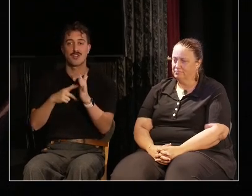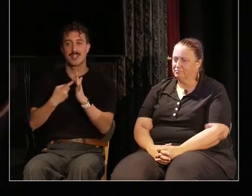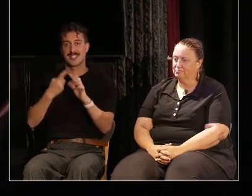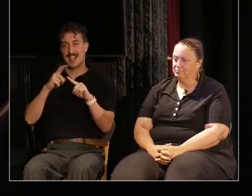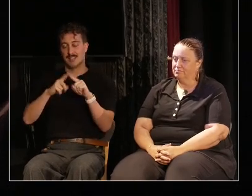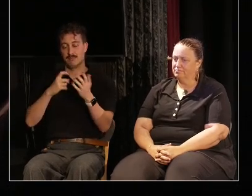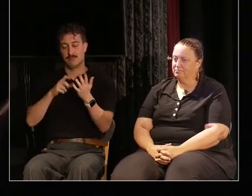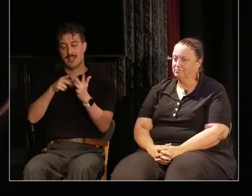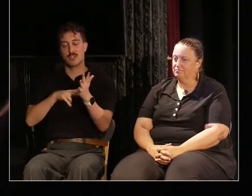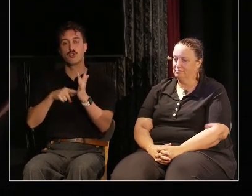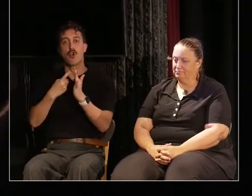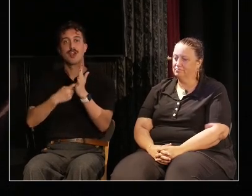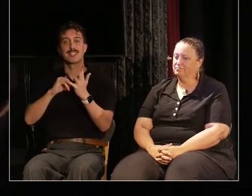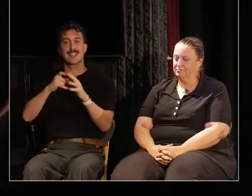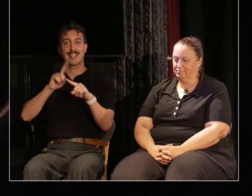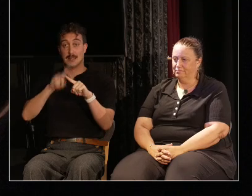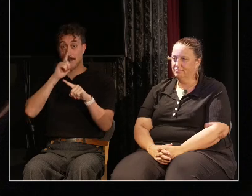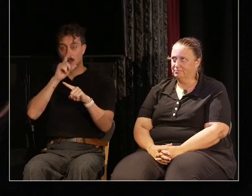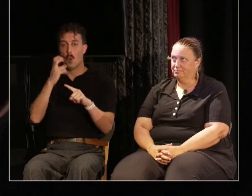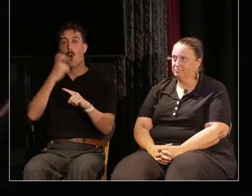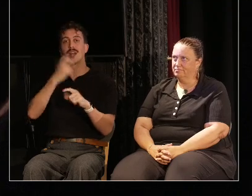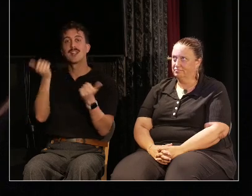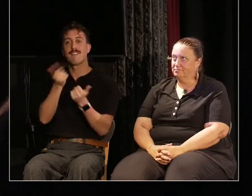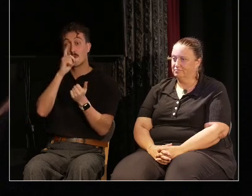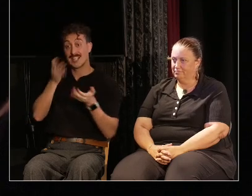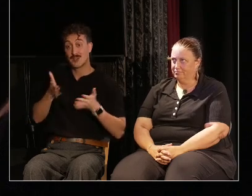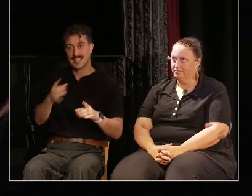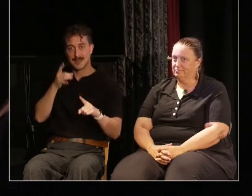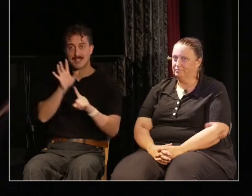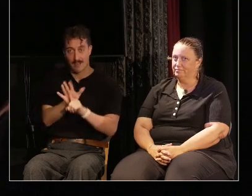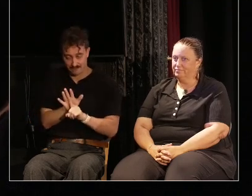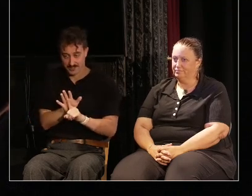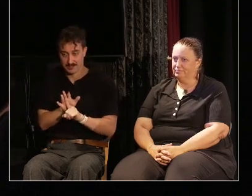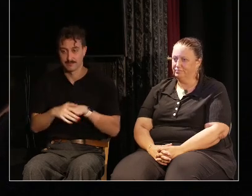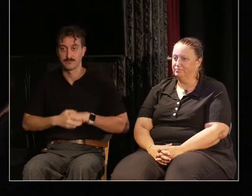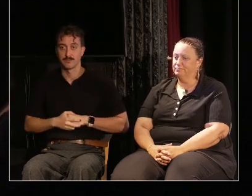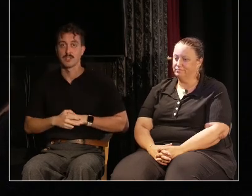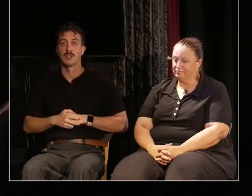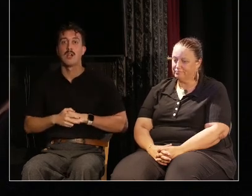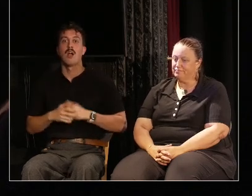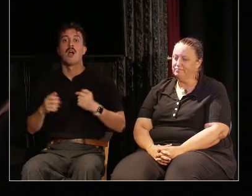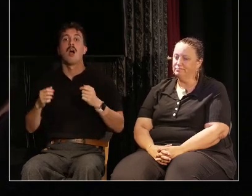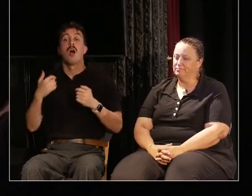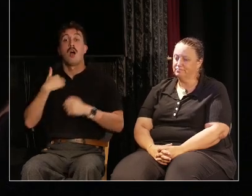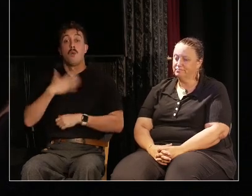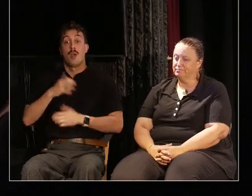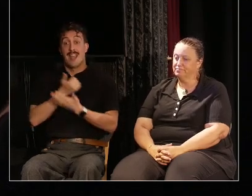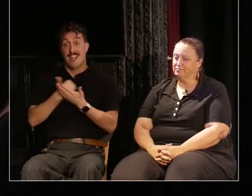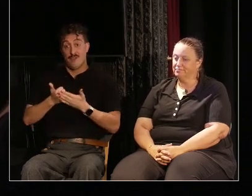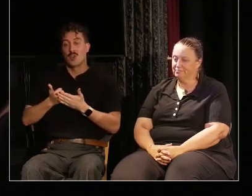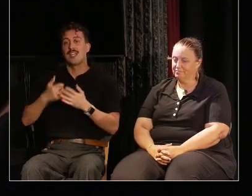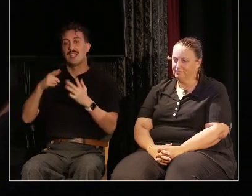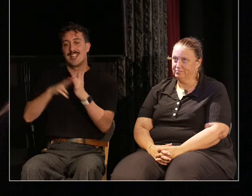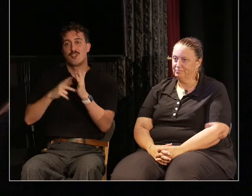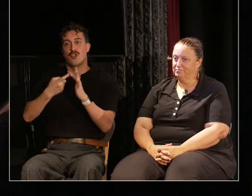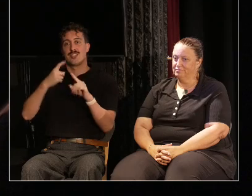government has a part to play in developing a national approach so that every intersex person in our country can grow up